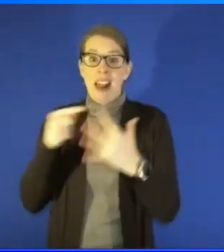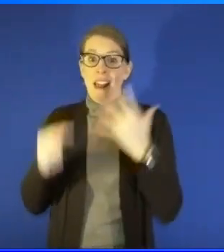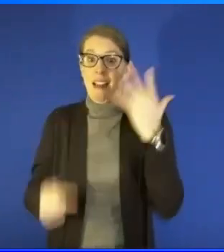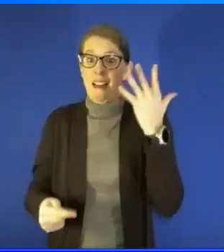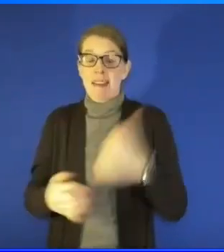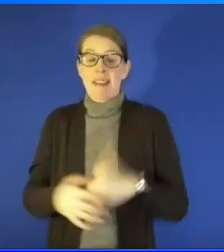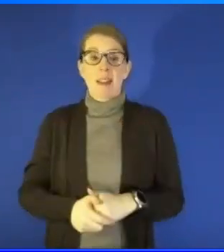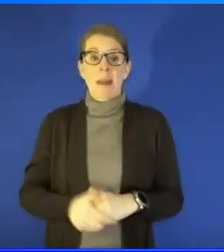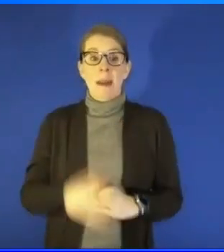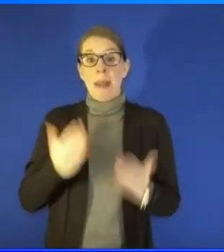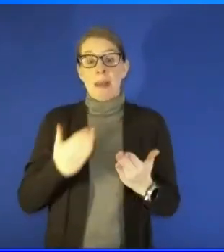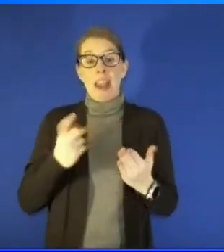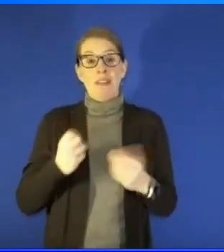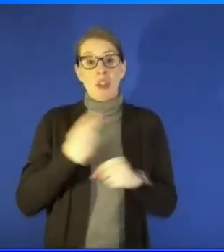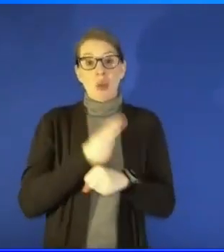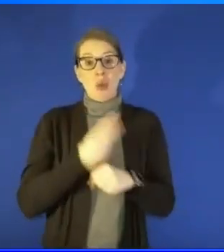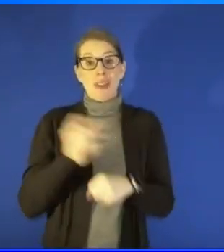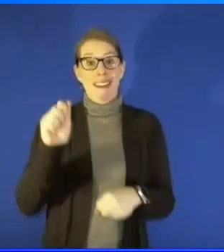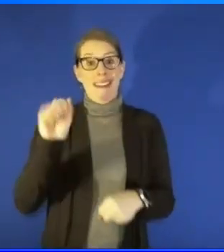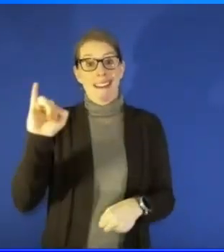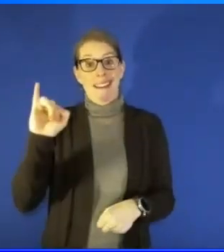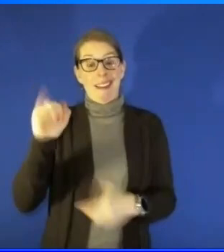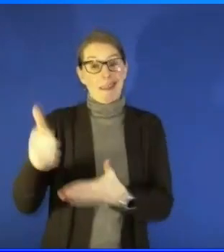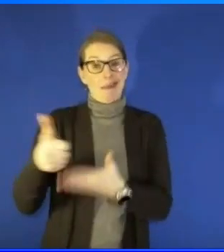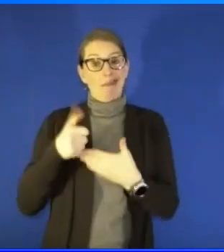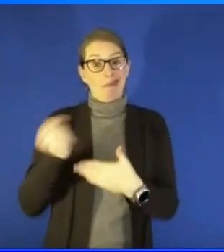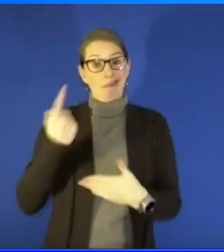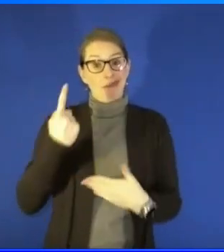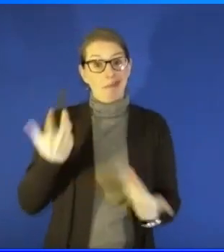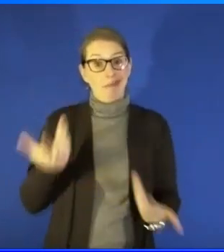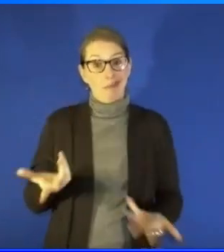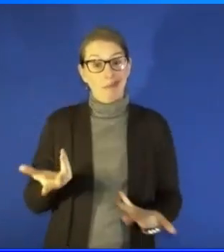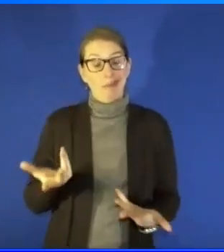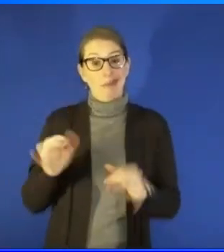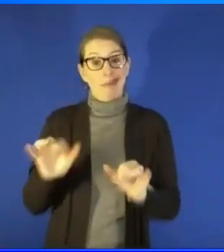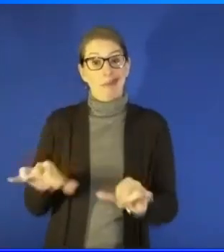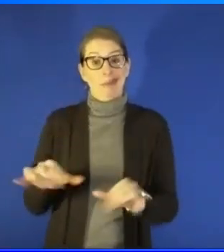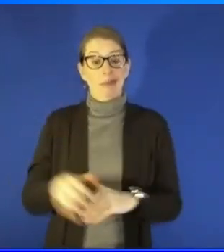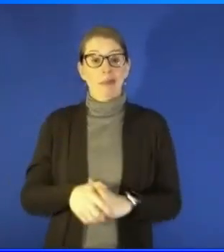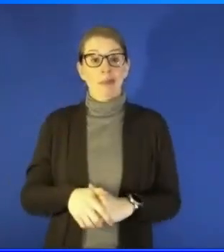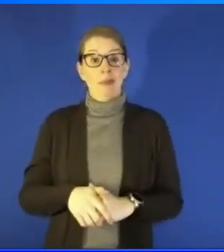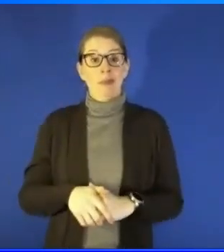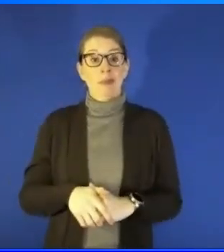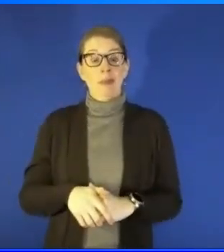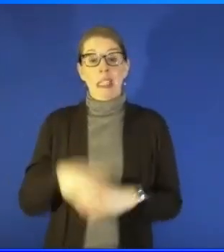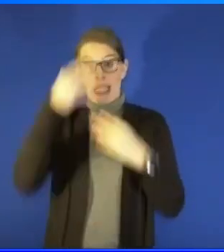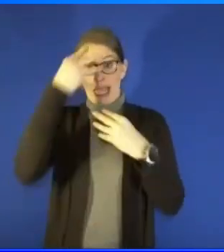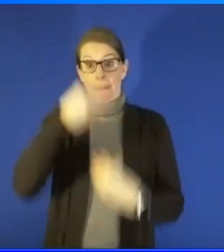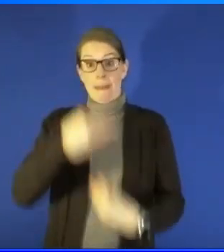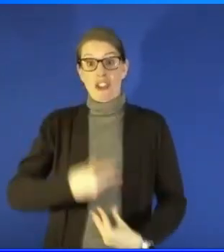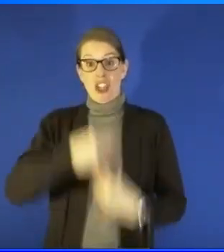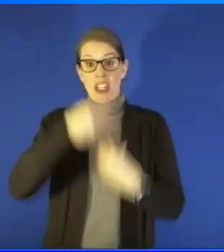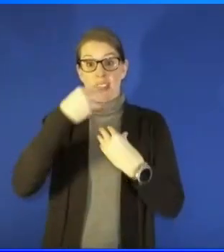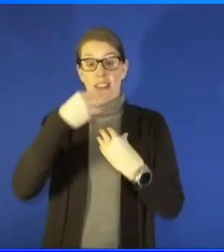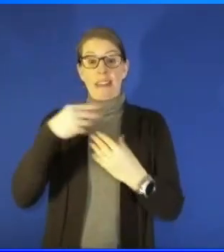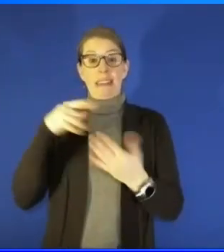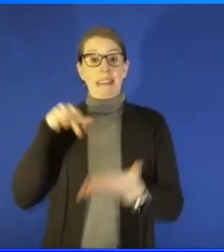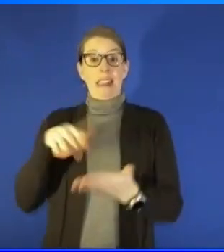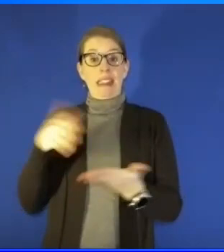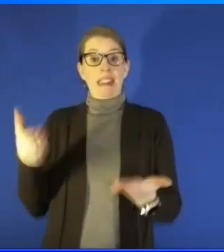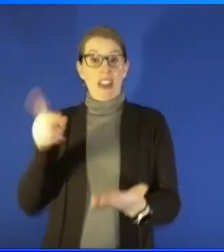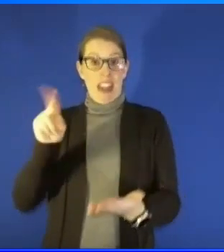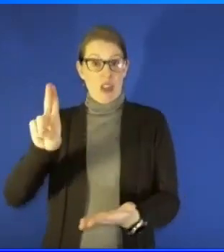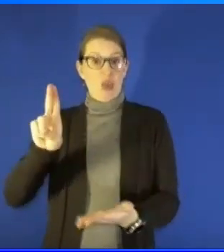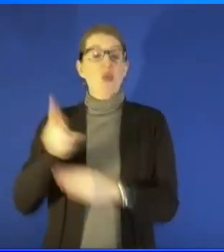computer and artificial intelligence to understand that, and we're certainly doing with that with the imaging studies that we're doing here at KU. We're